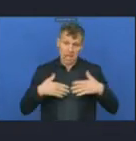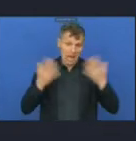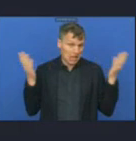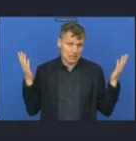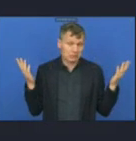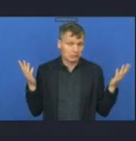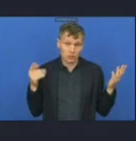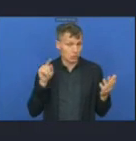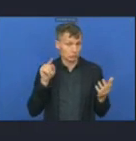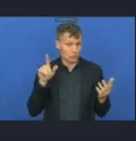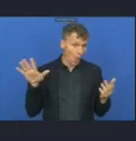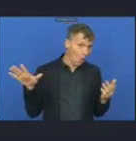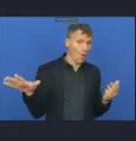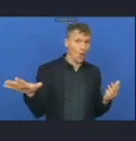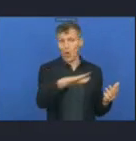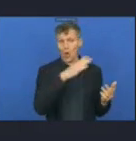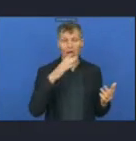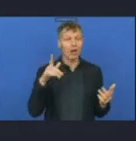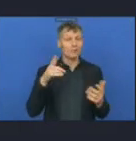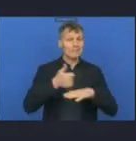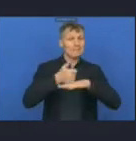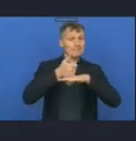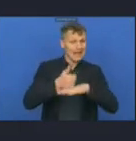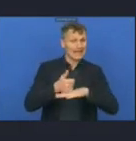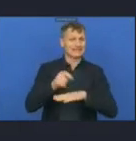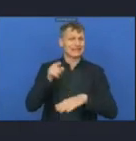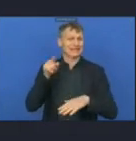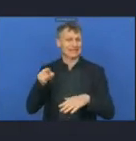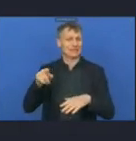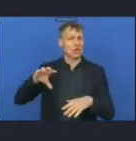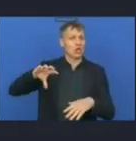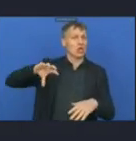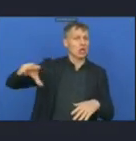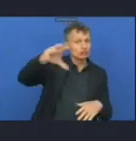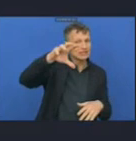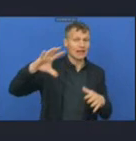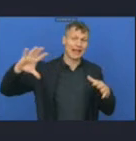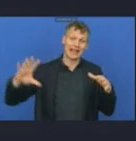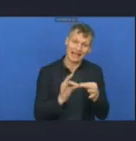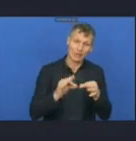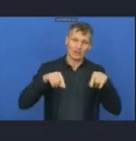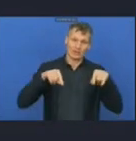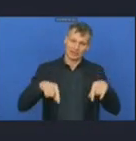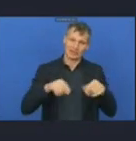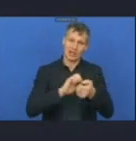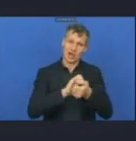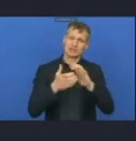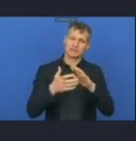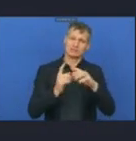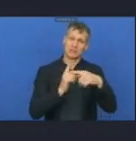your participants are based in a country associated to the program, they're ineligible, and you can have as many as you want.